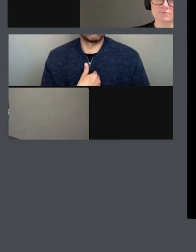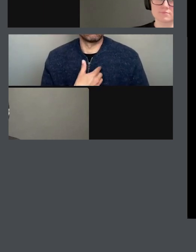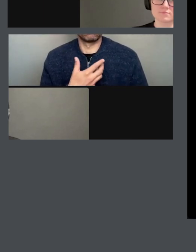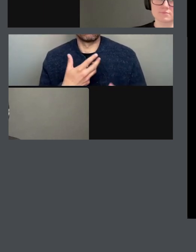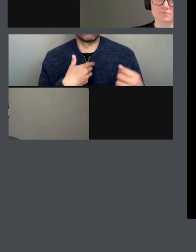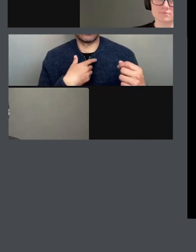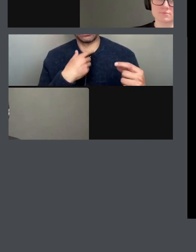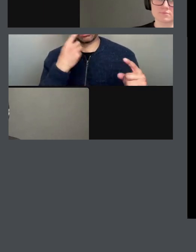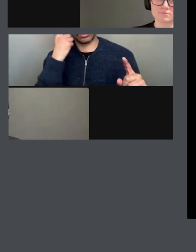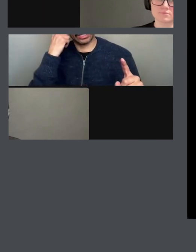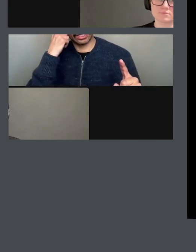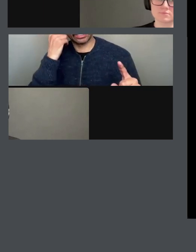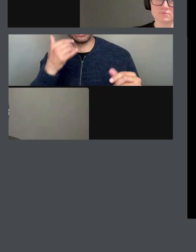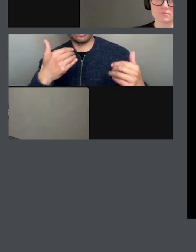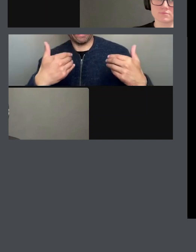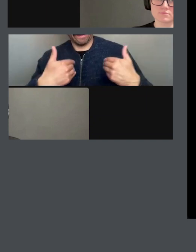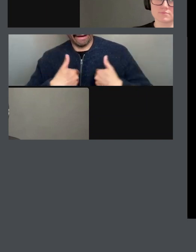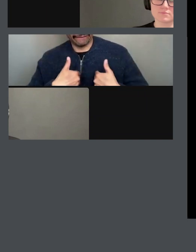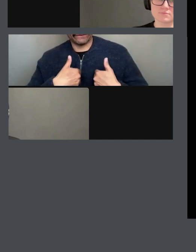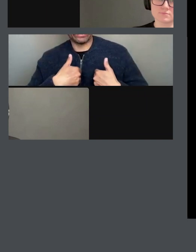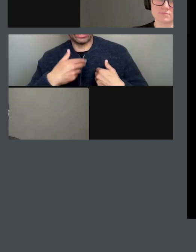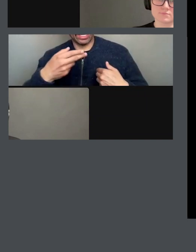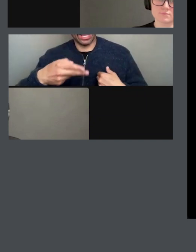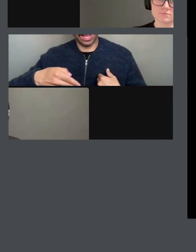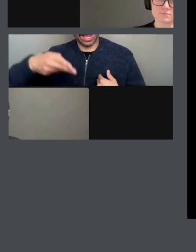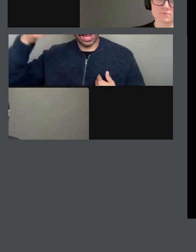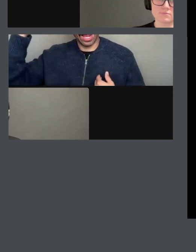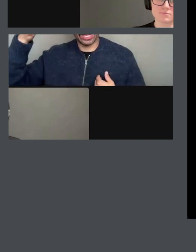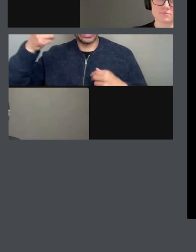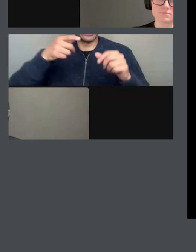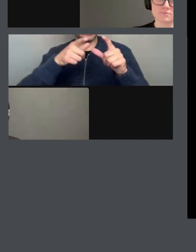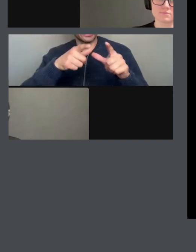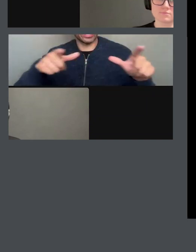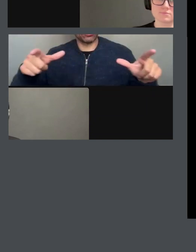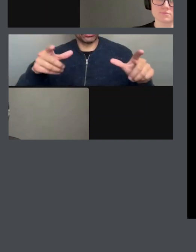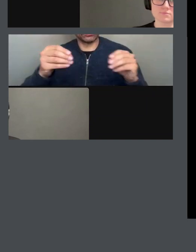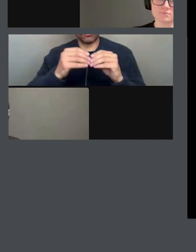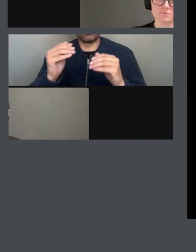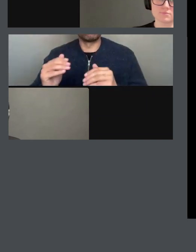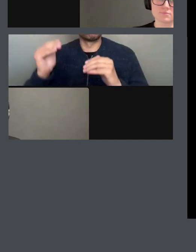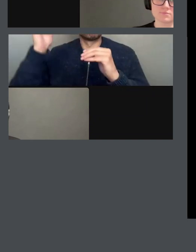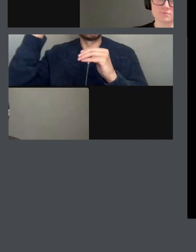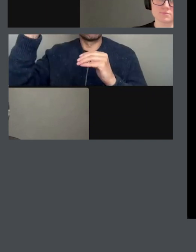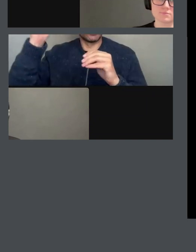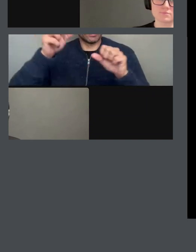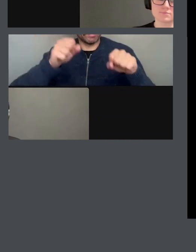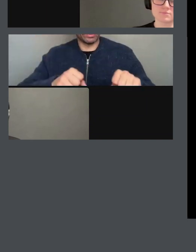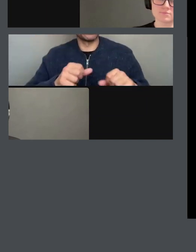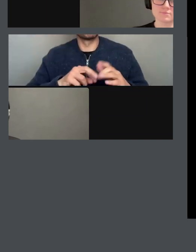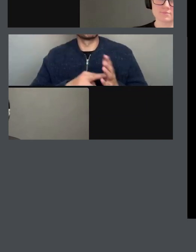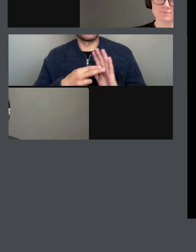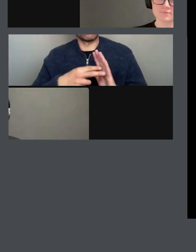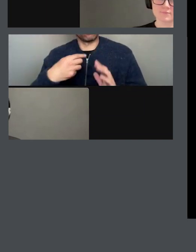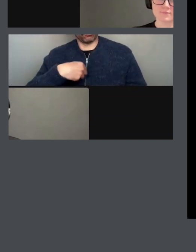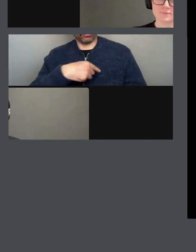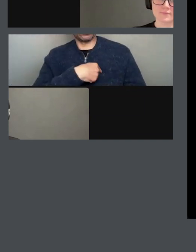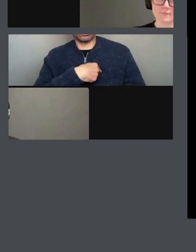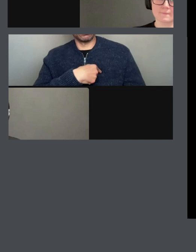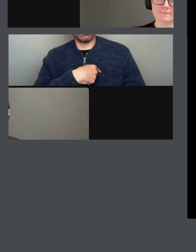that having higher language abilities allows us to